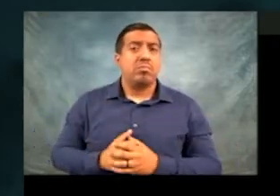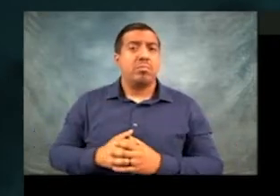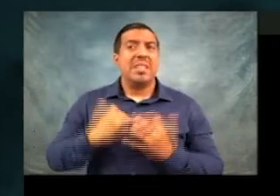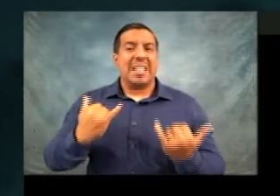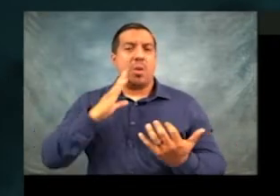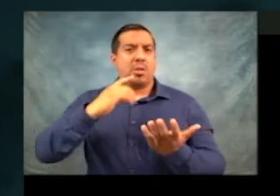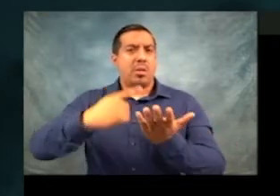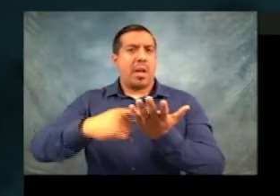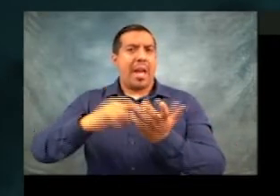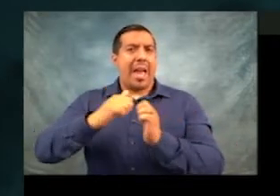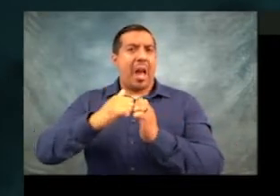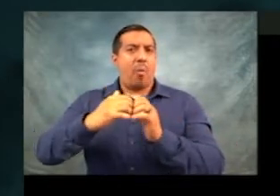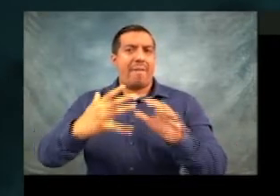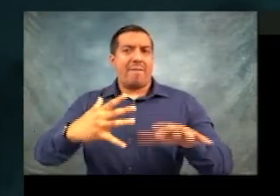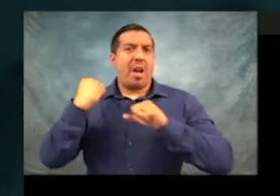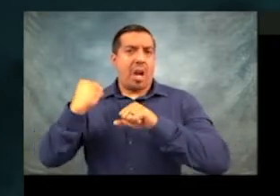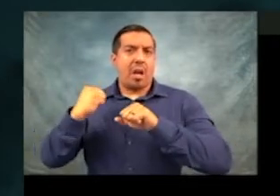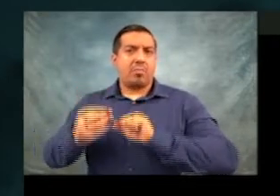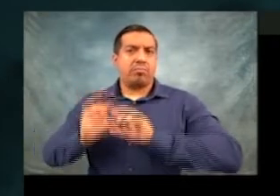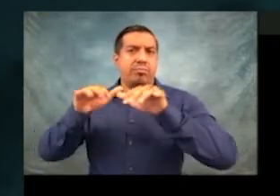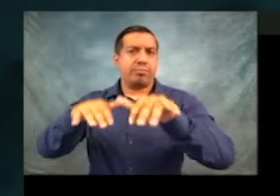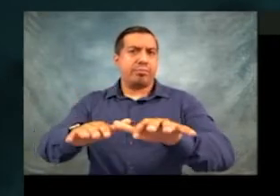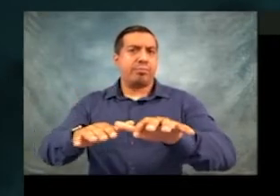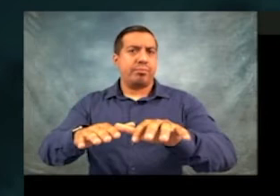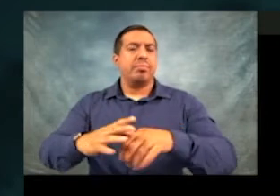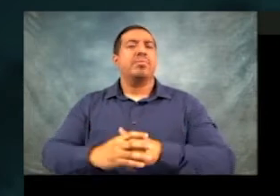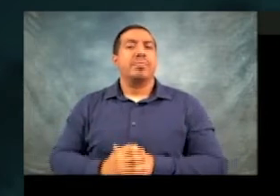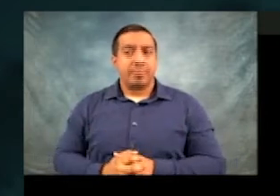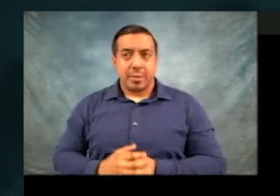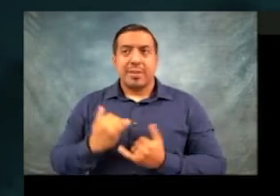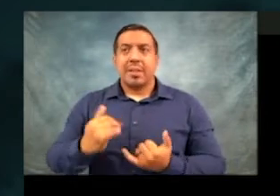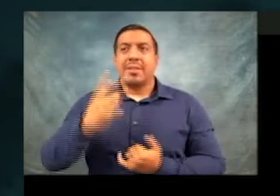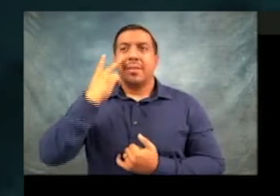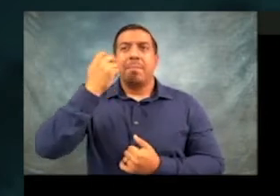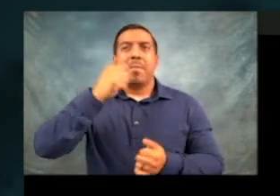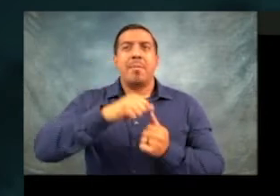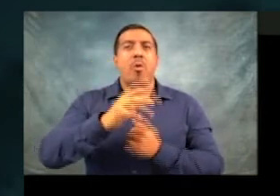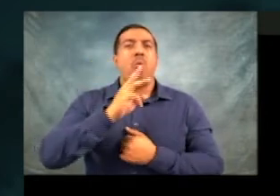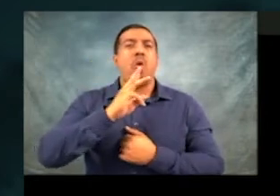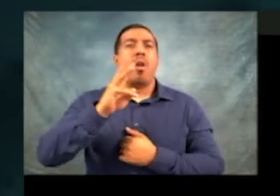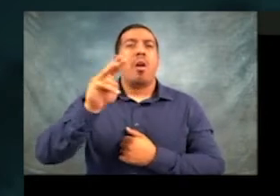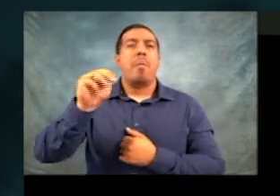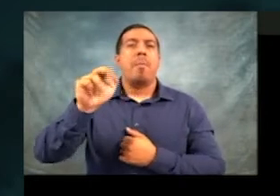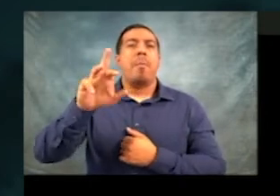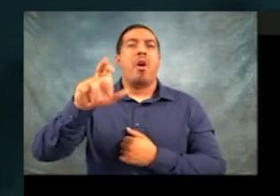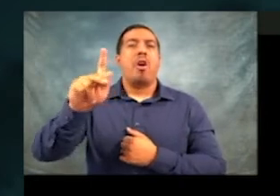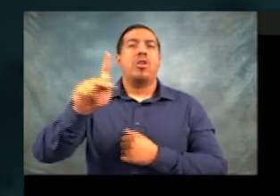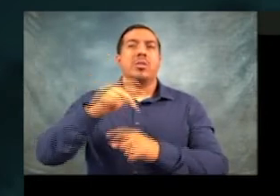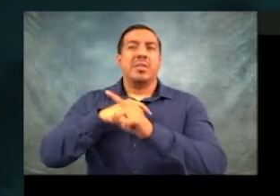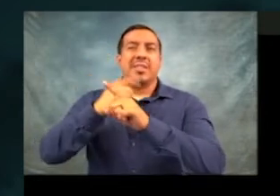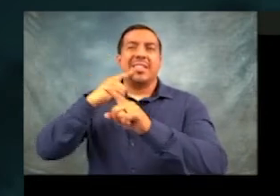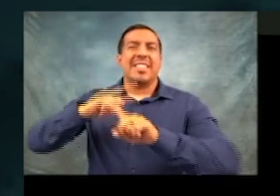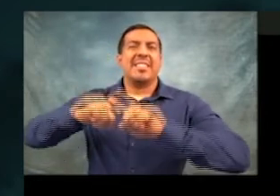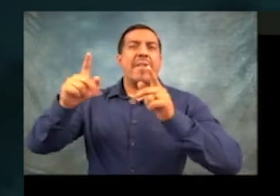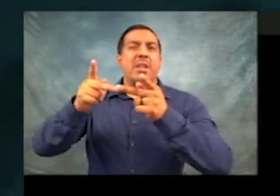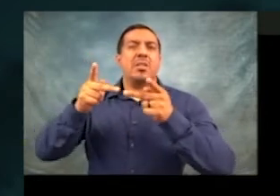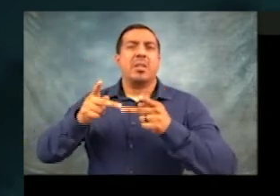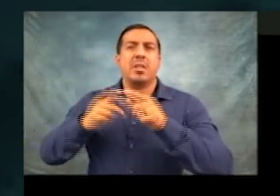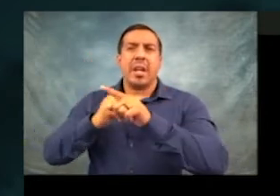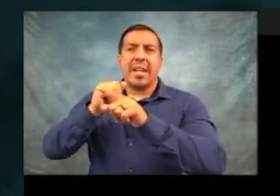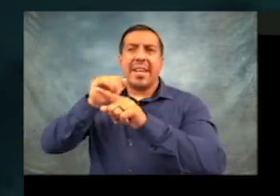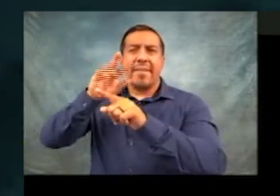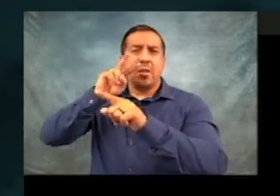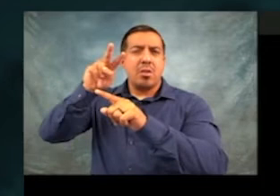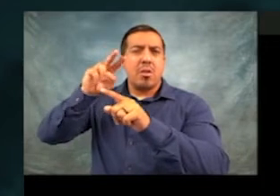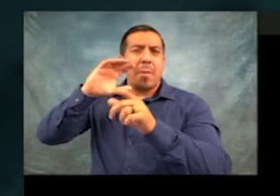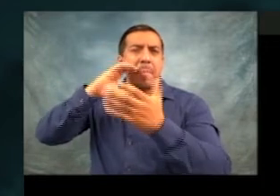fast it came up. So here's another one of those high water marks I was telling you about. This is a different site. You can see, if you look really closely in